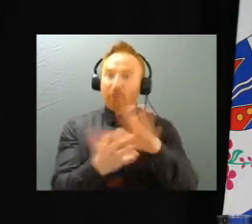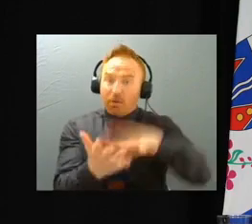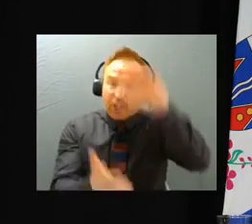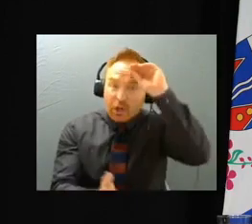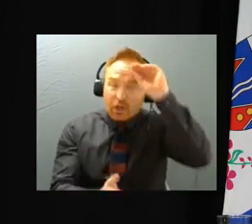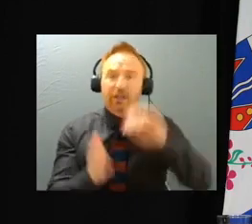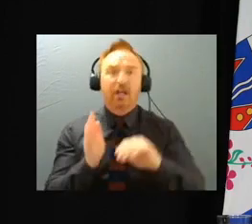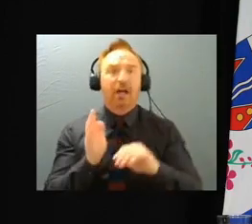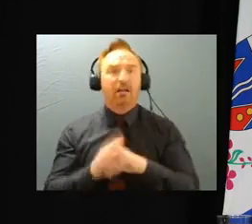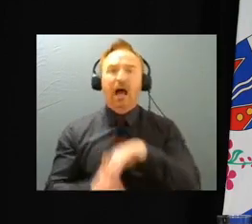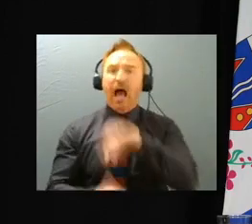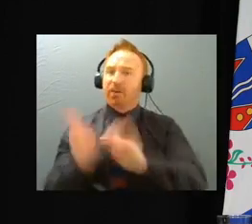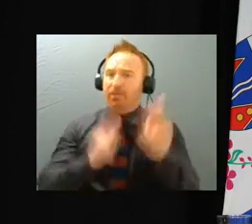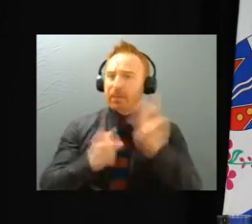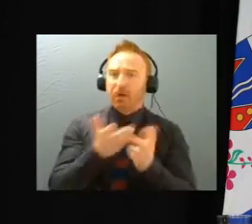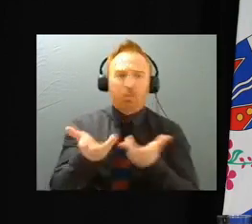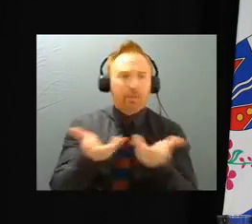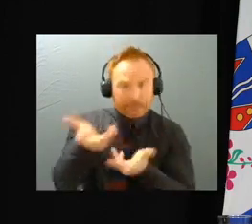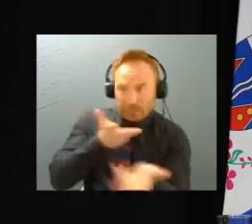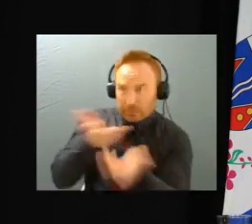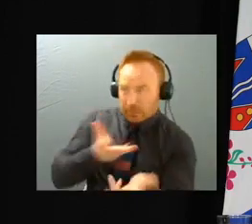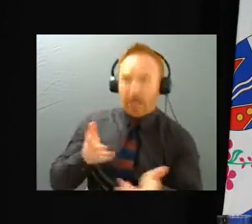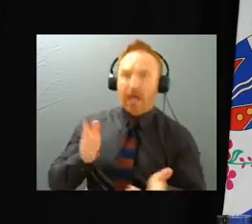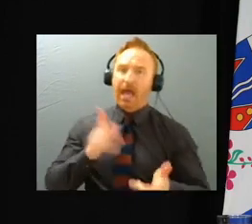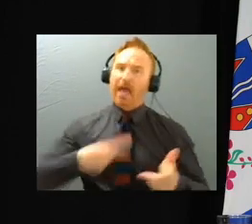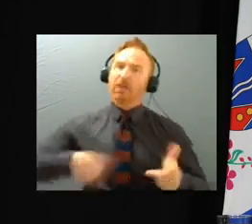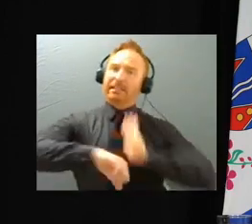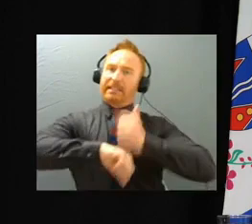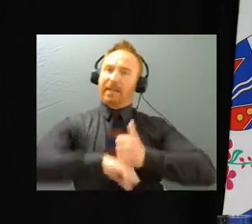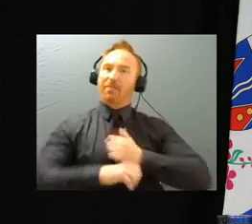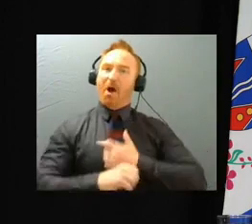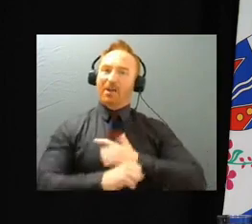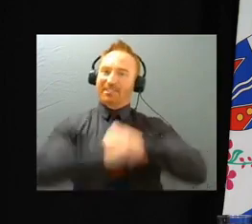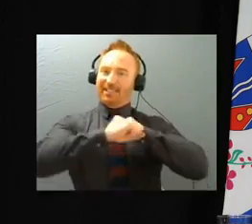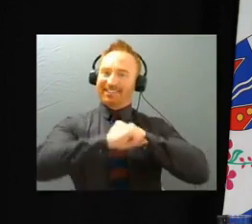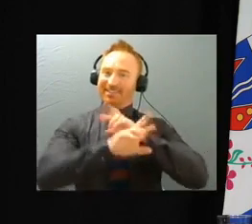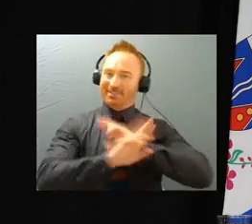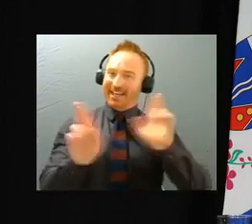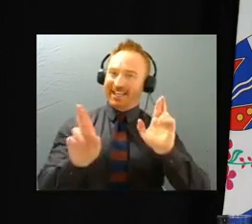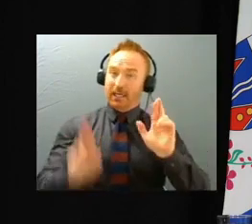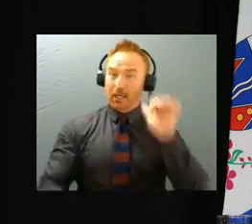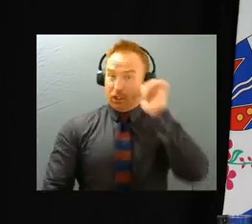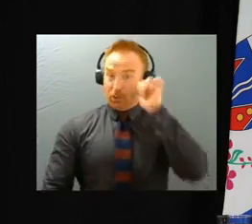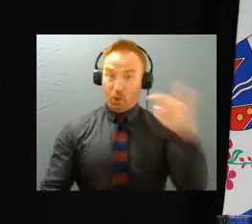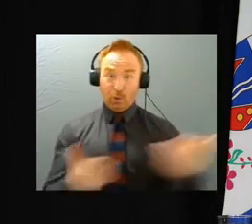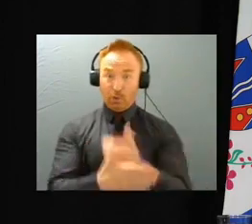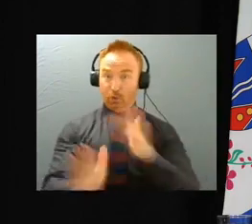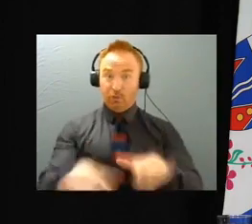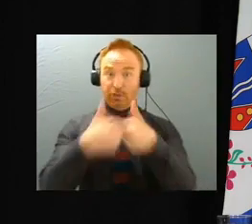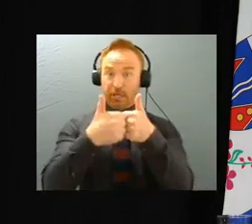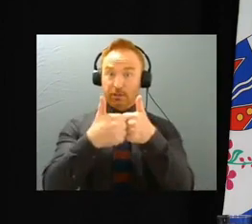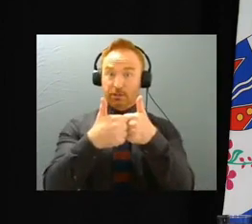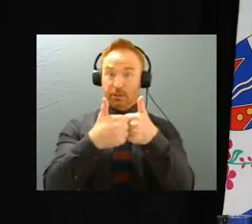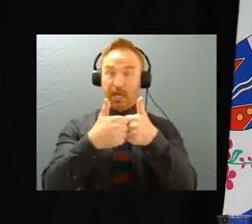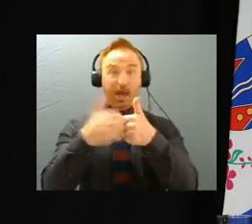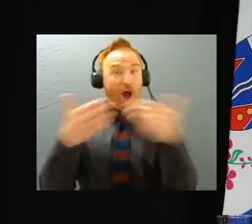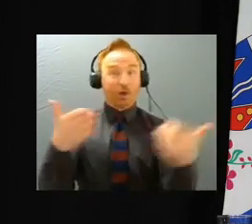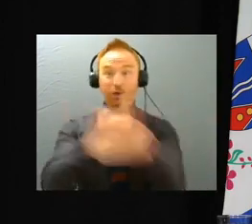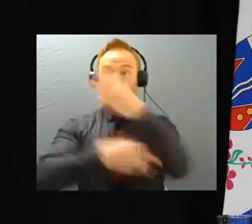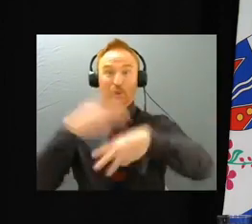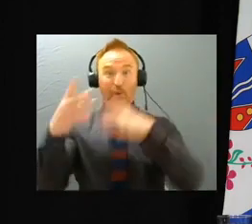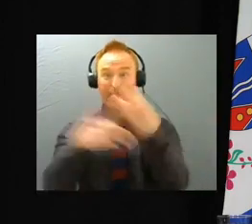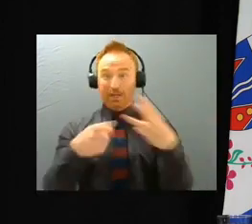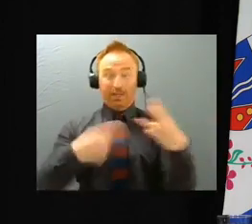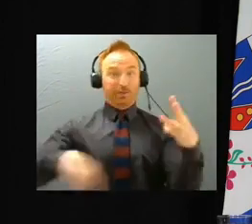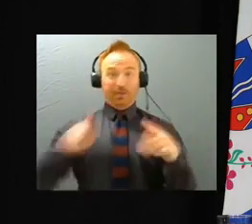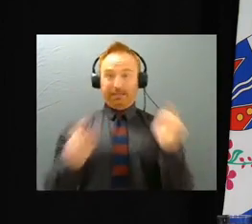our defenses. So tomorrow brings a new challenge for all of us to adapt to a new world where, for the time being, COVID